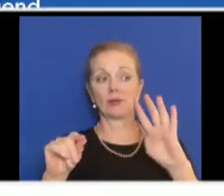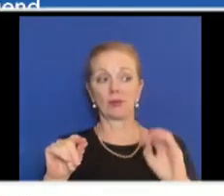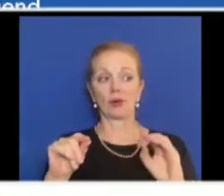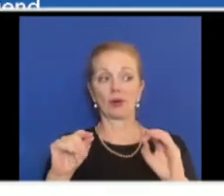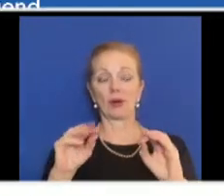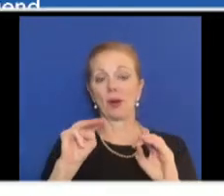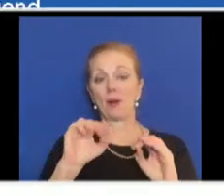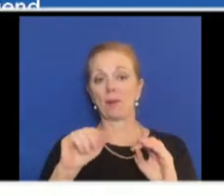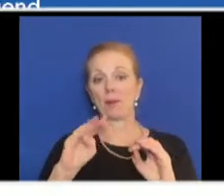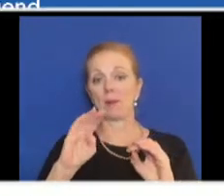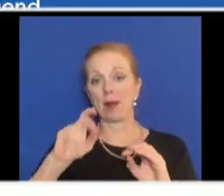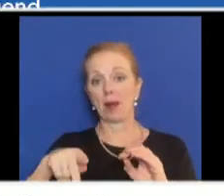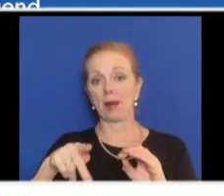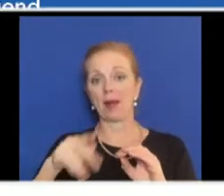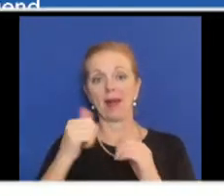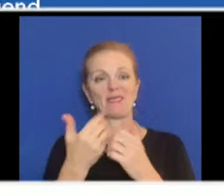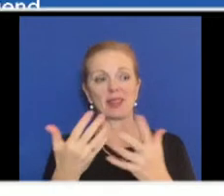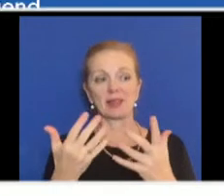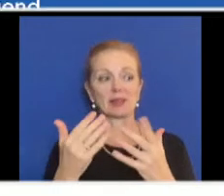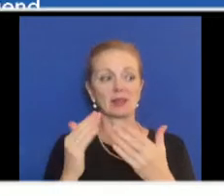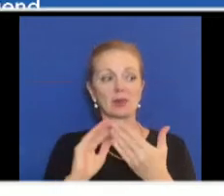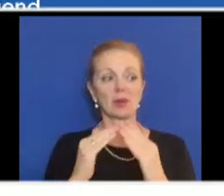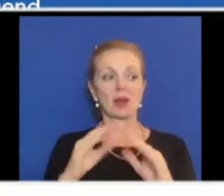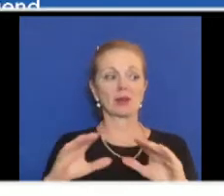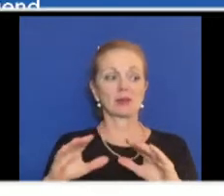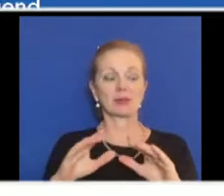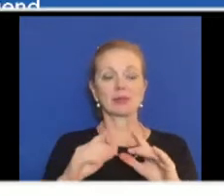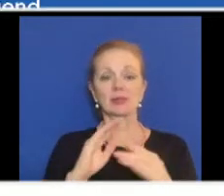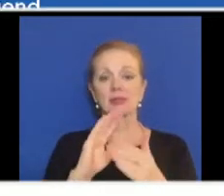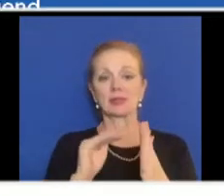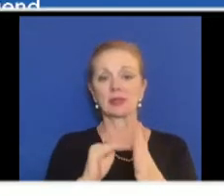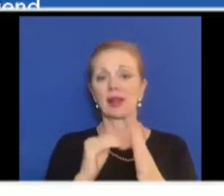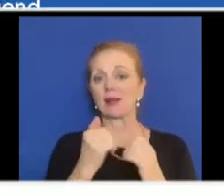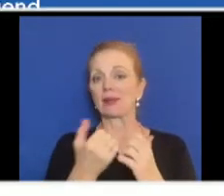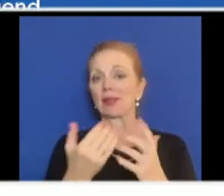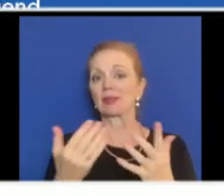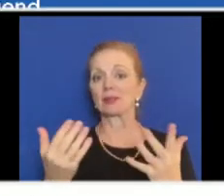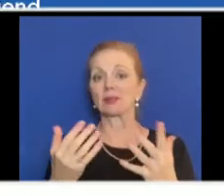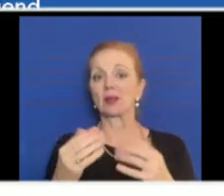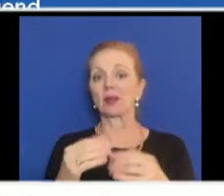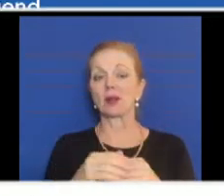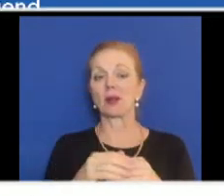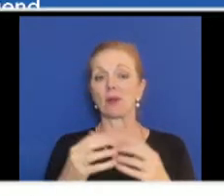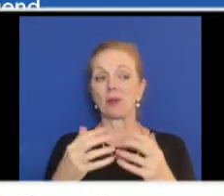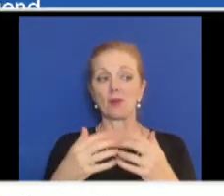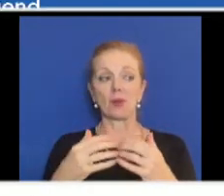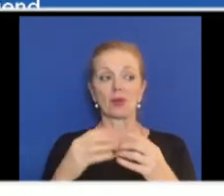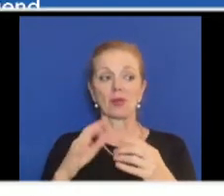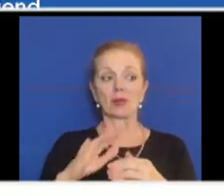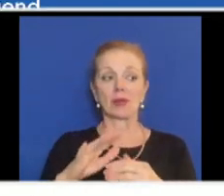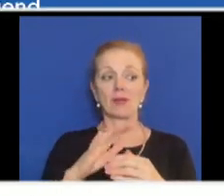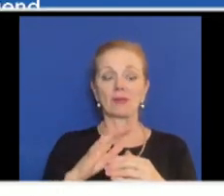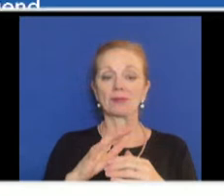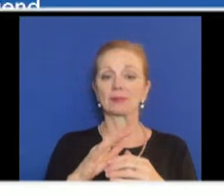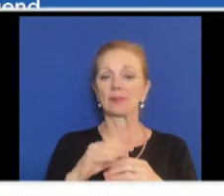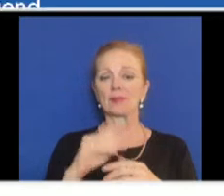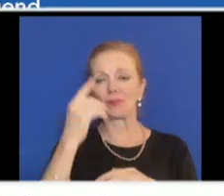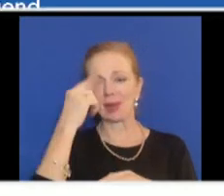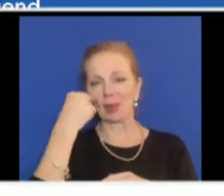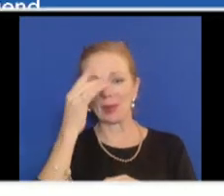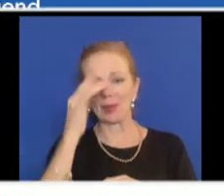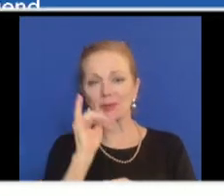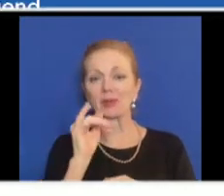this see everything up here is community Activity Center everything down here has got a manufacturing Logistics it looks like